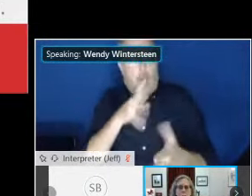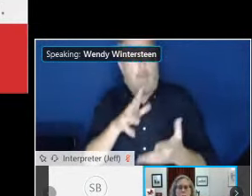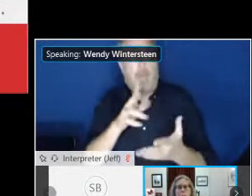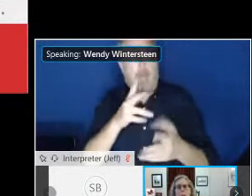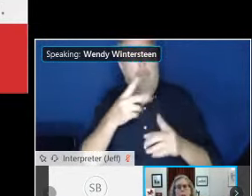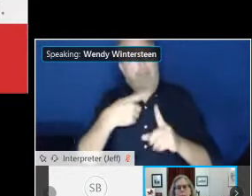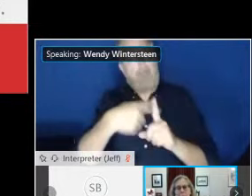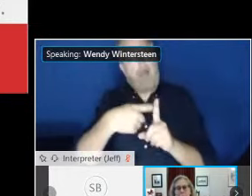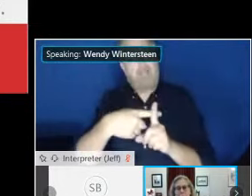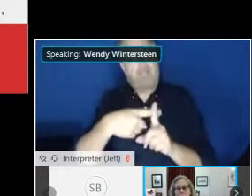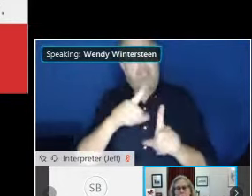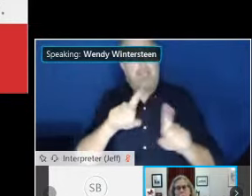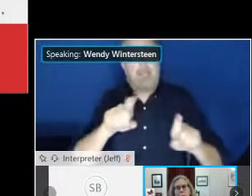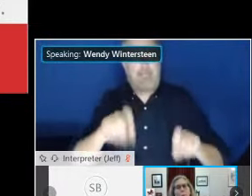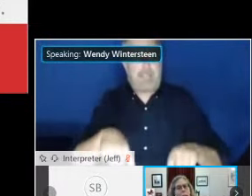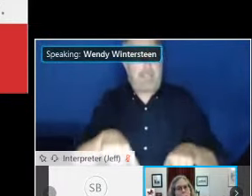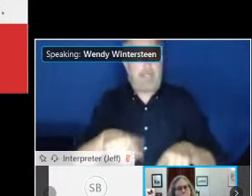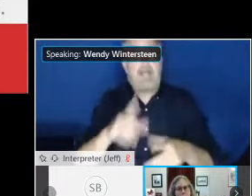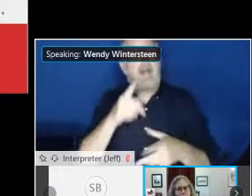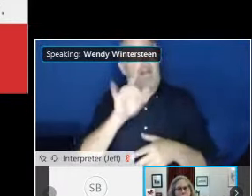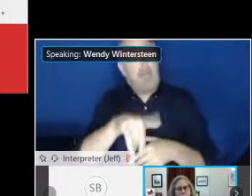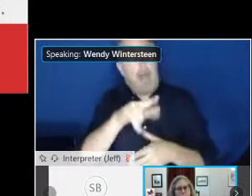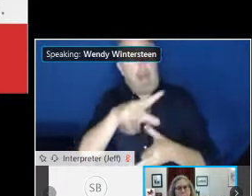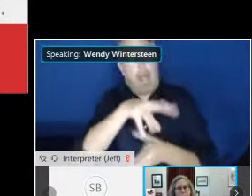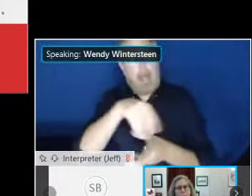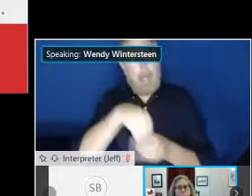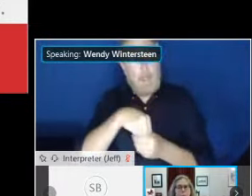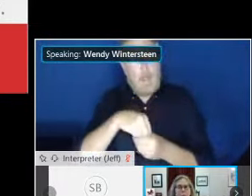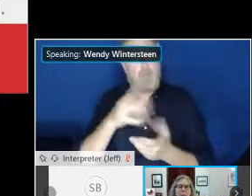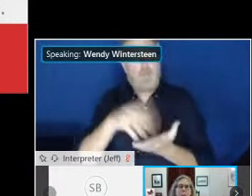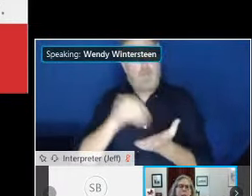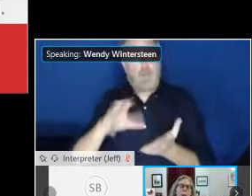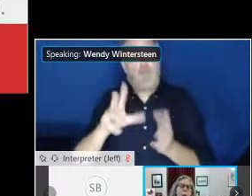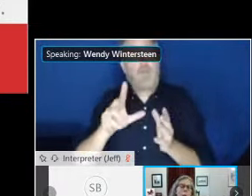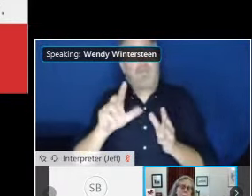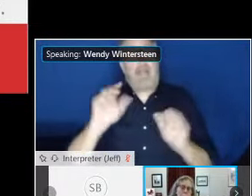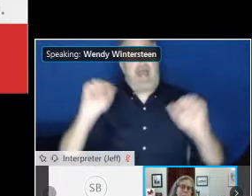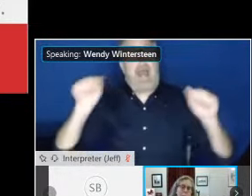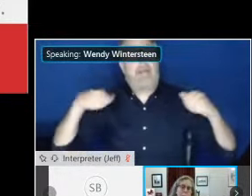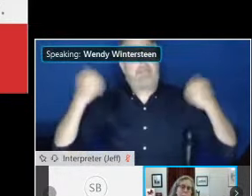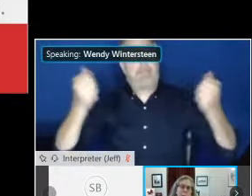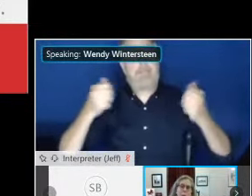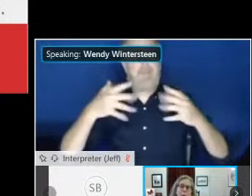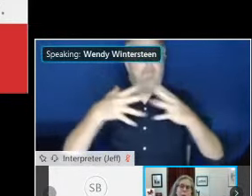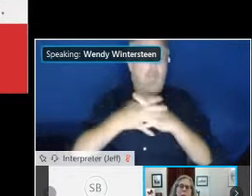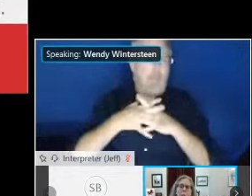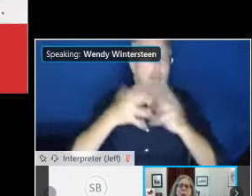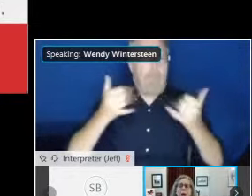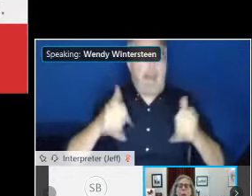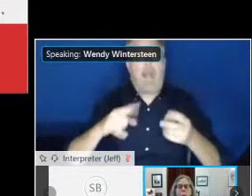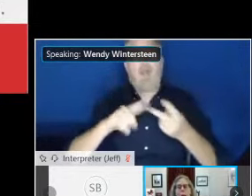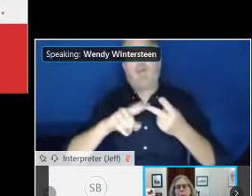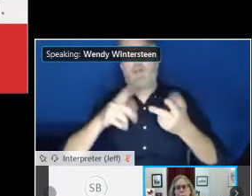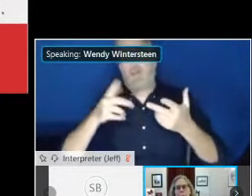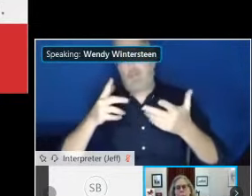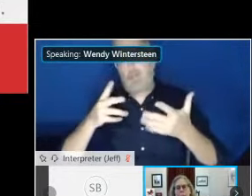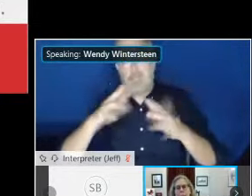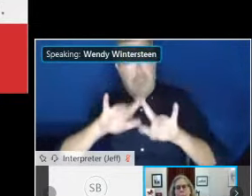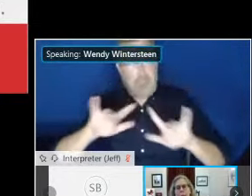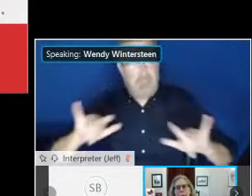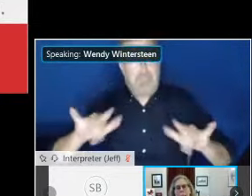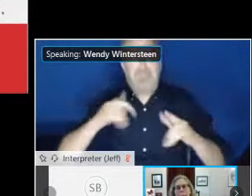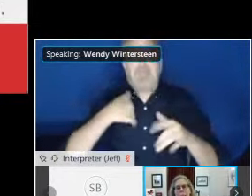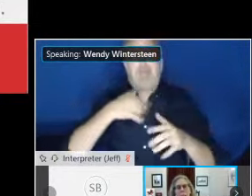also include student athletes who may not be symptomatic or been exposed, but are required to